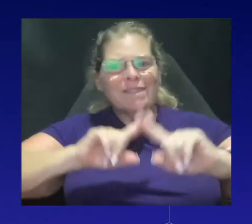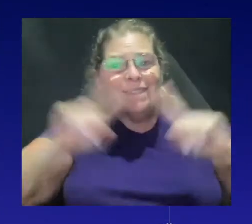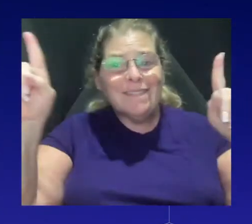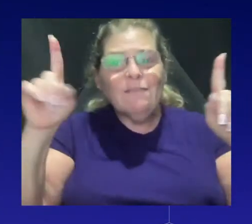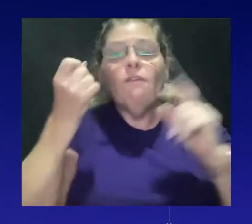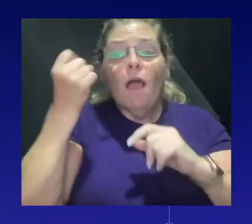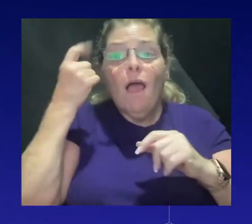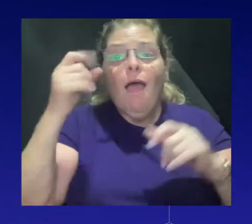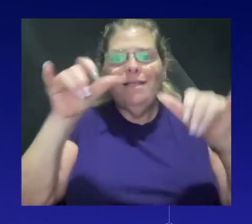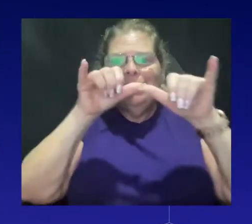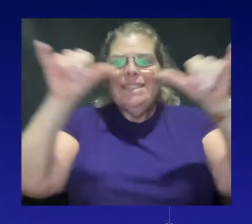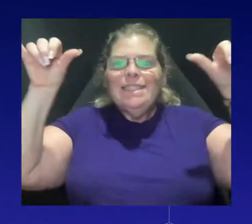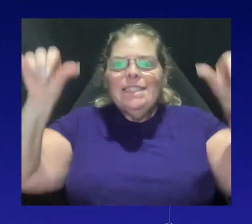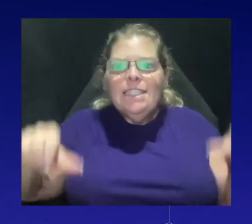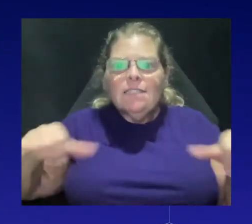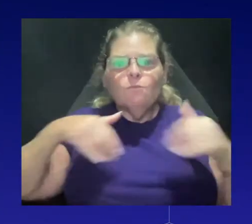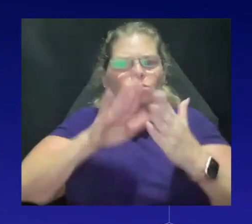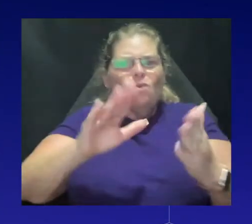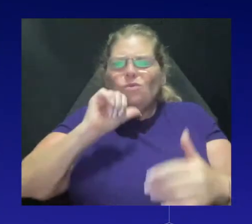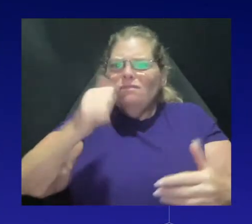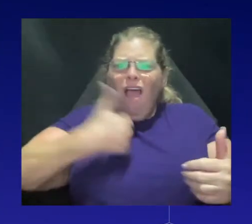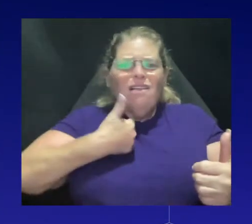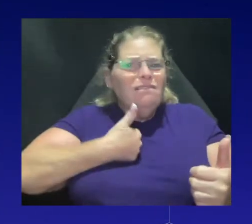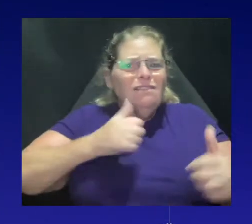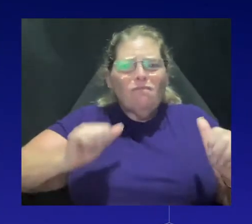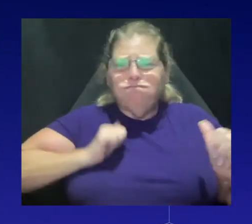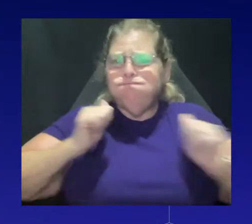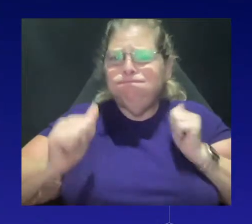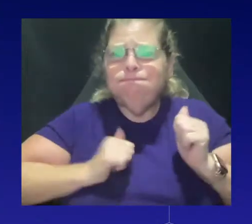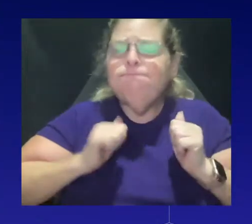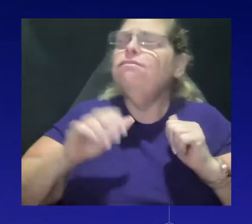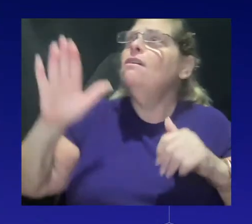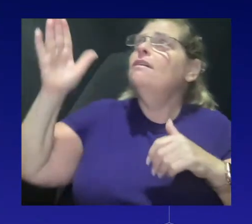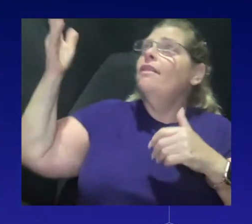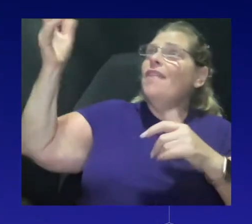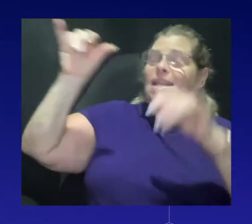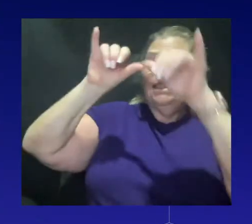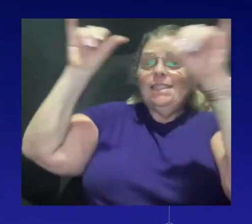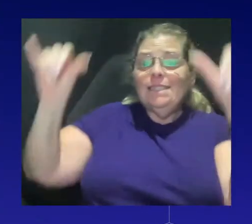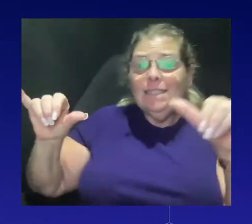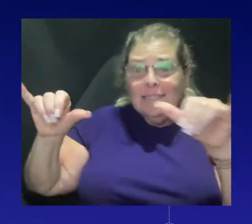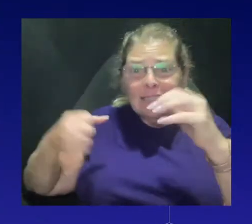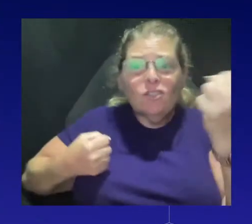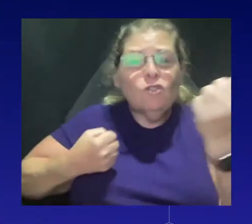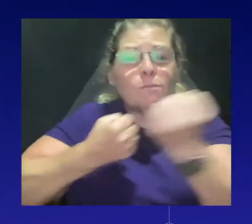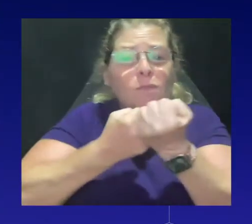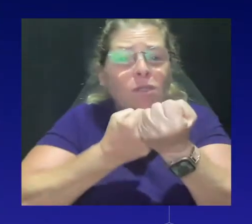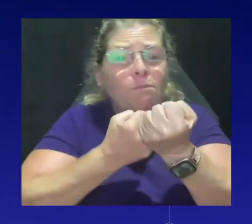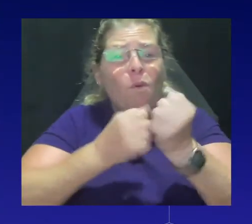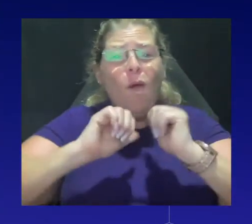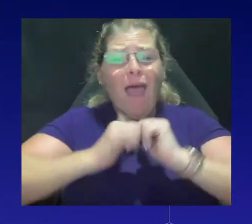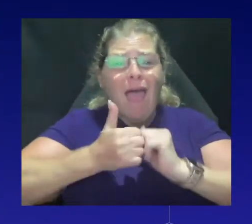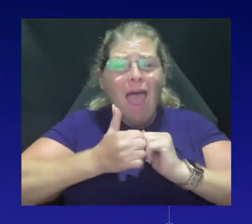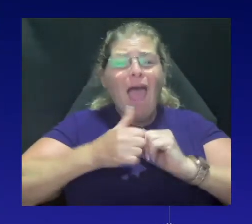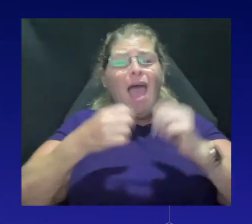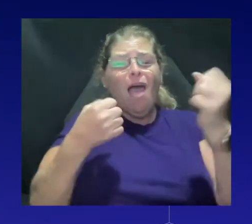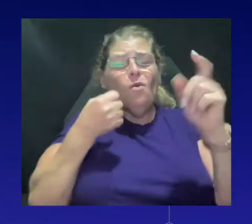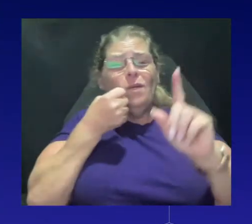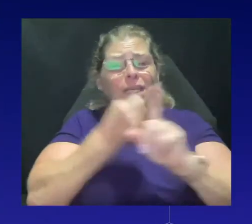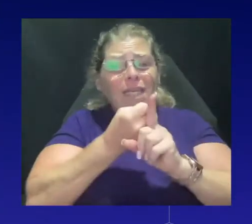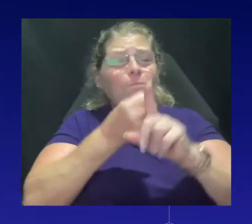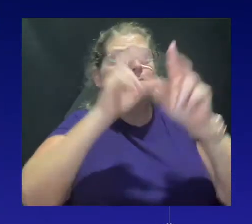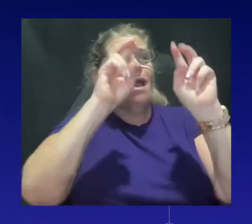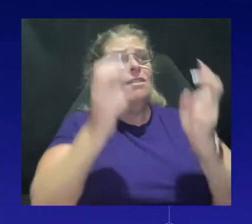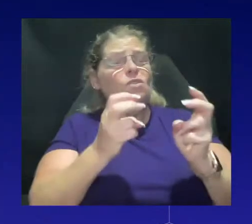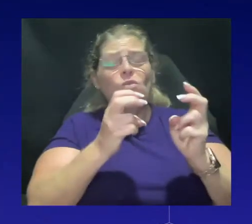systems approach. That systems approach has to address the systemic impacts and issues